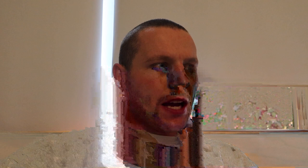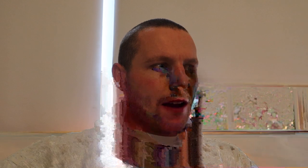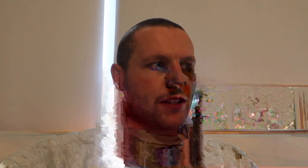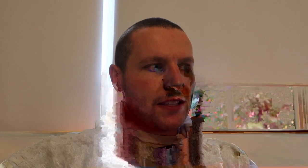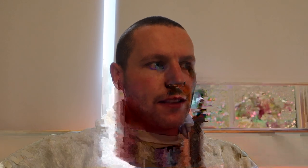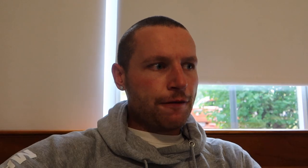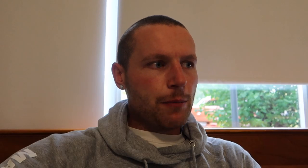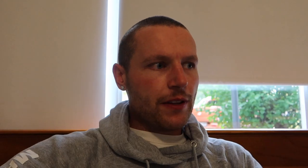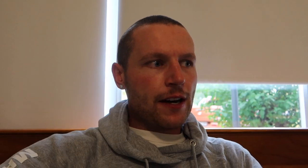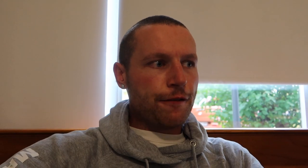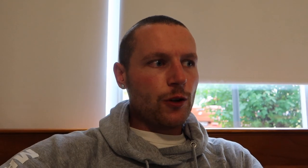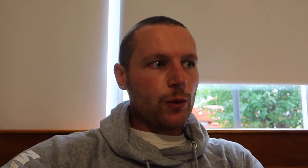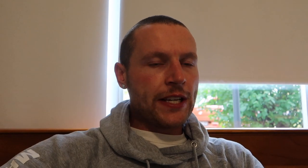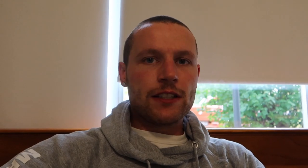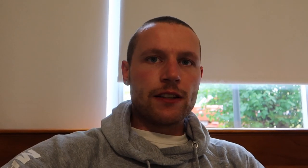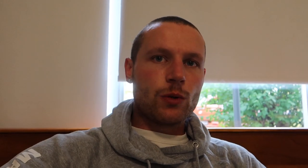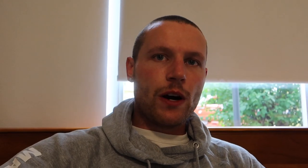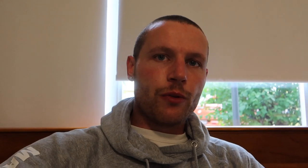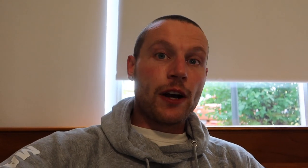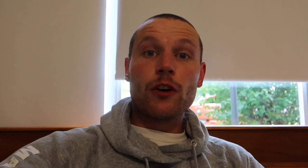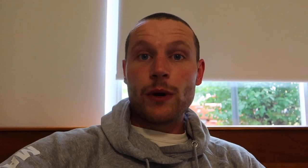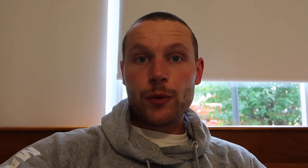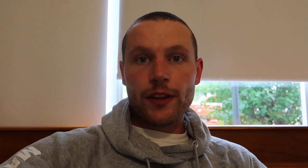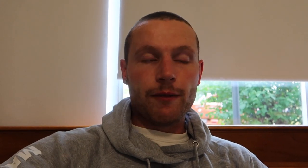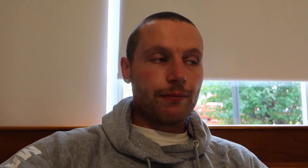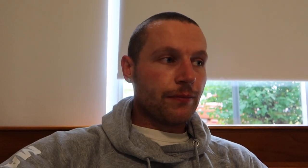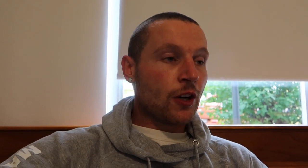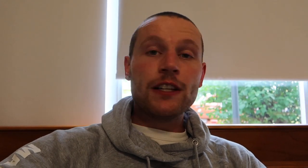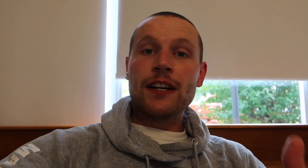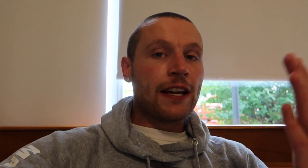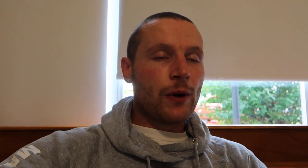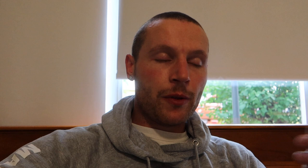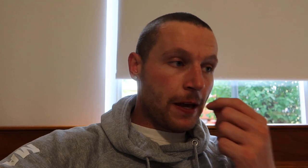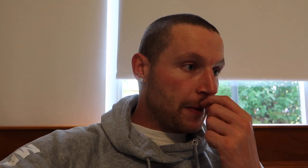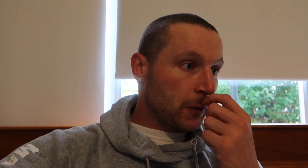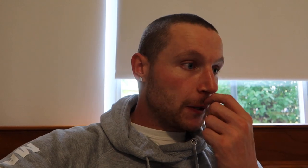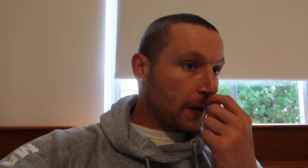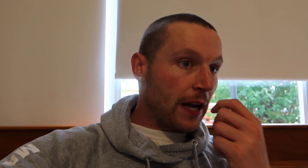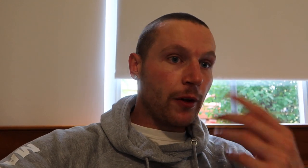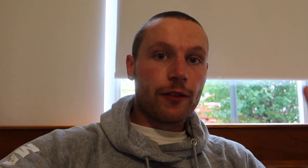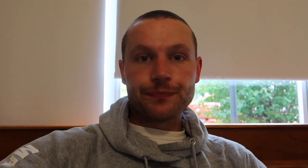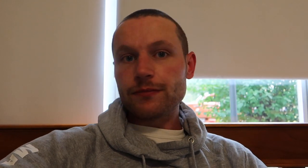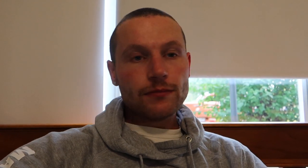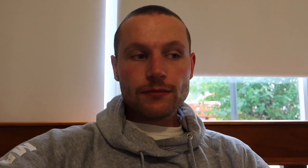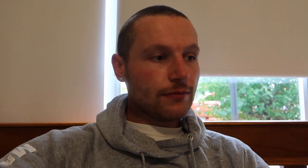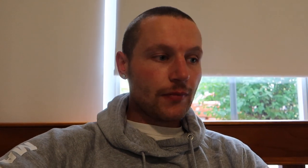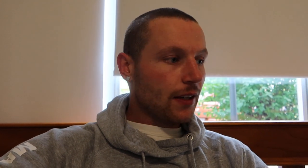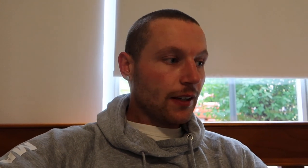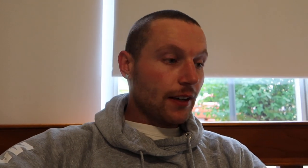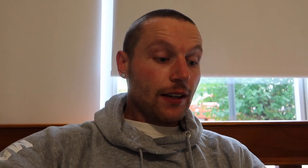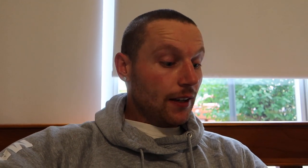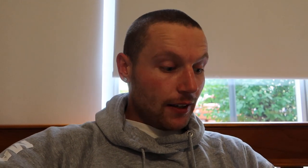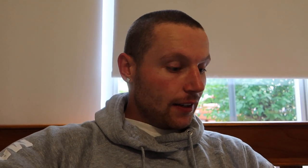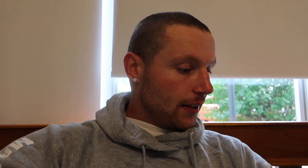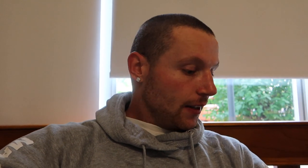Because it was after the 10th of February that I flew, it was actually the 12th, I got away with that. Not only did I get away with that, but I also got away with